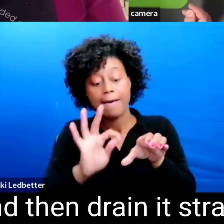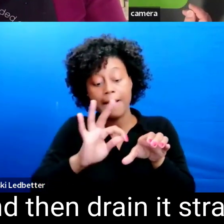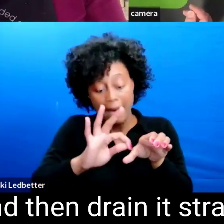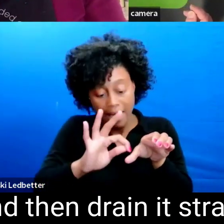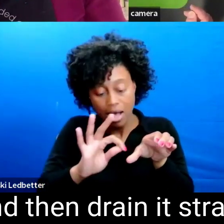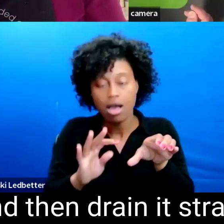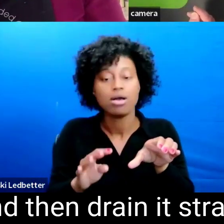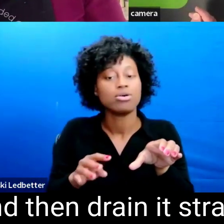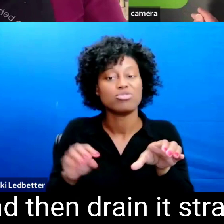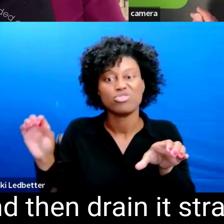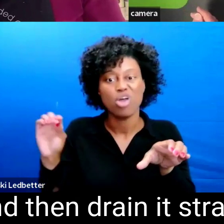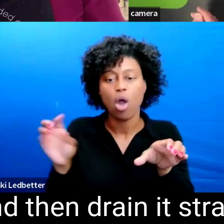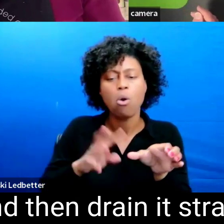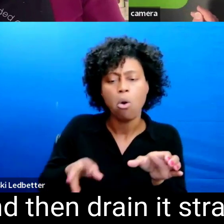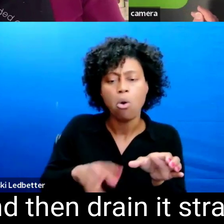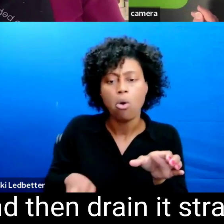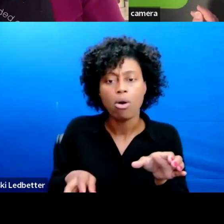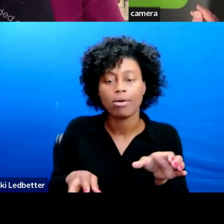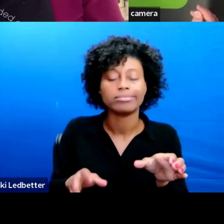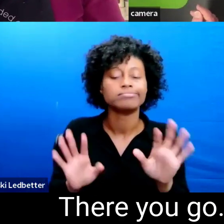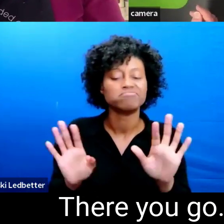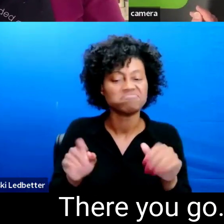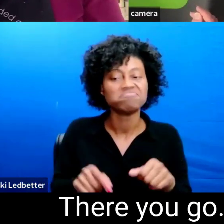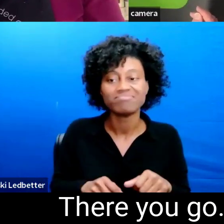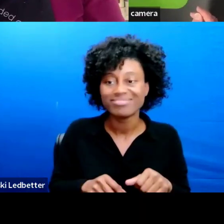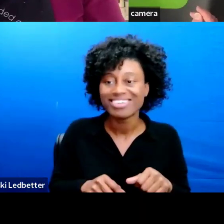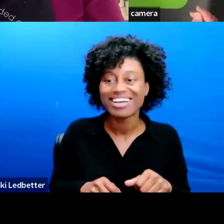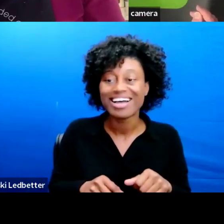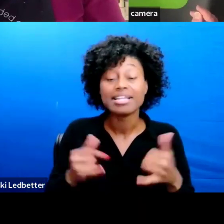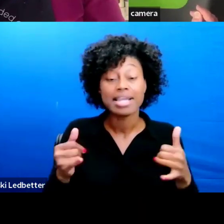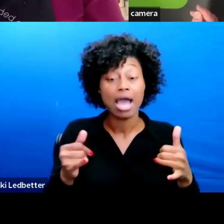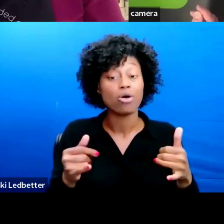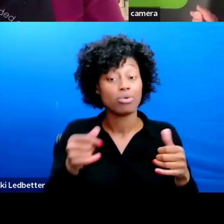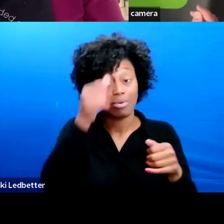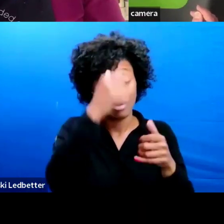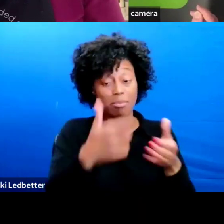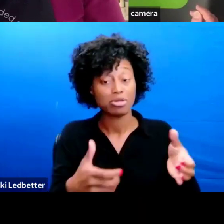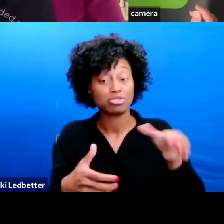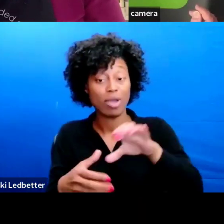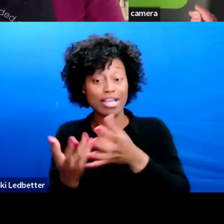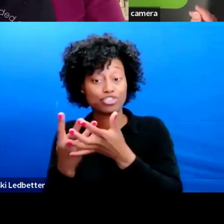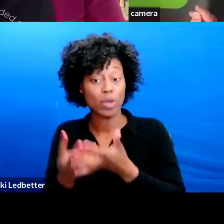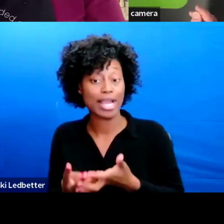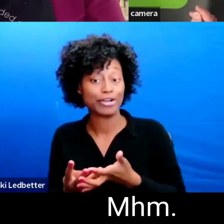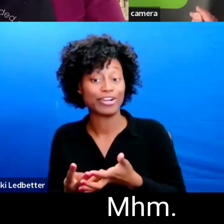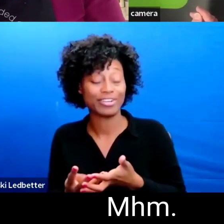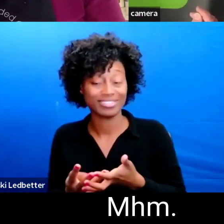then drain it straight into the strainer. There you go.